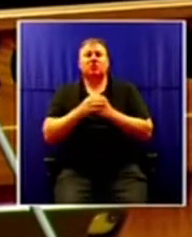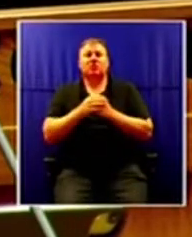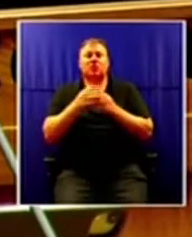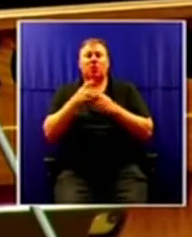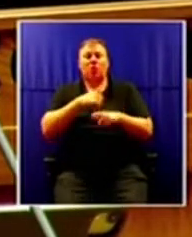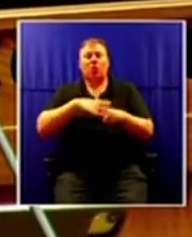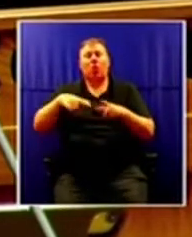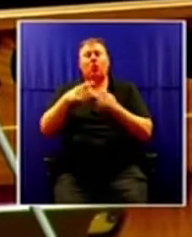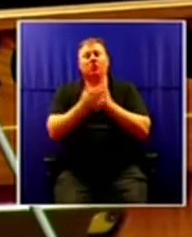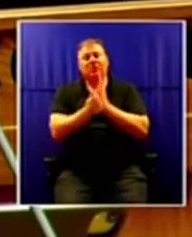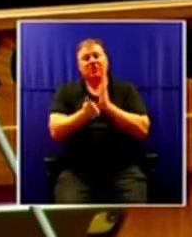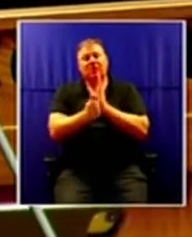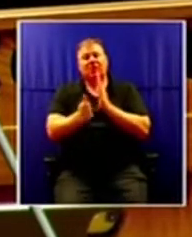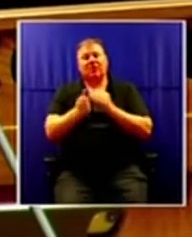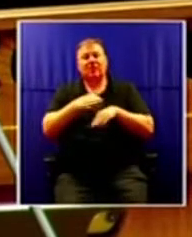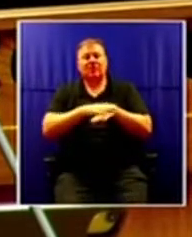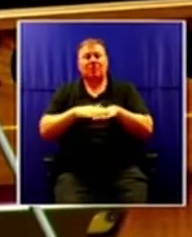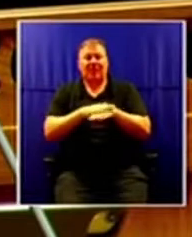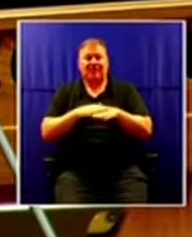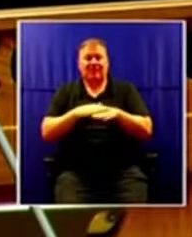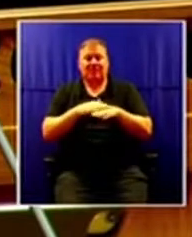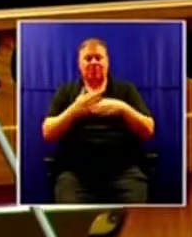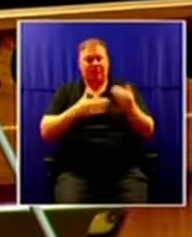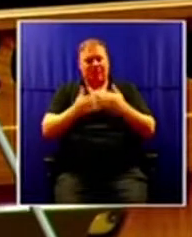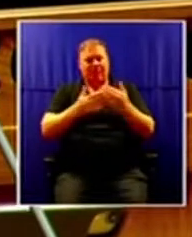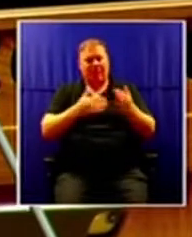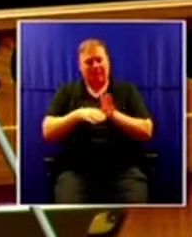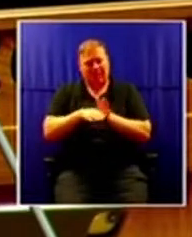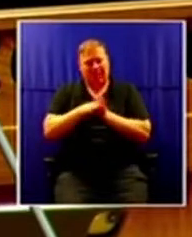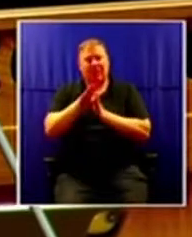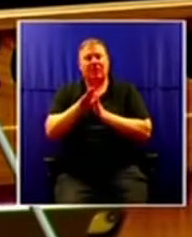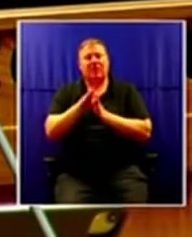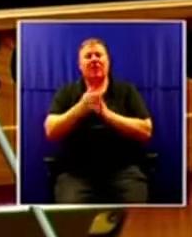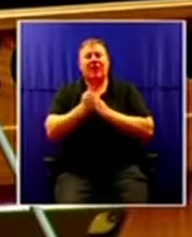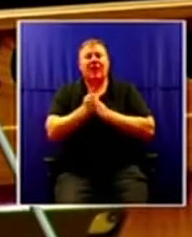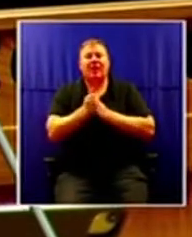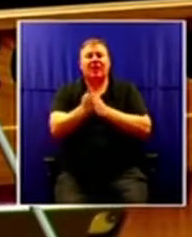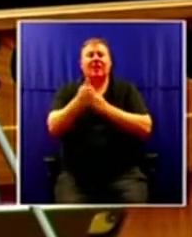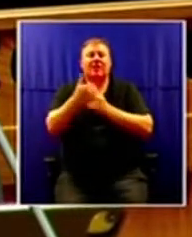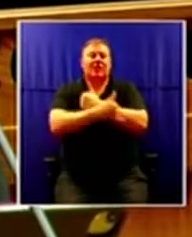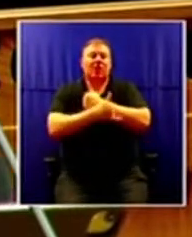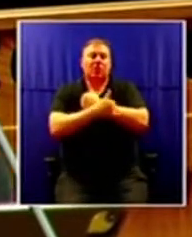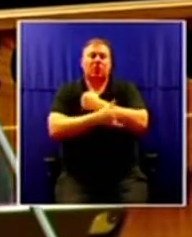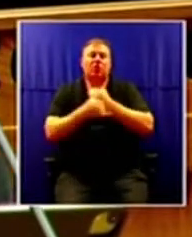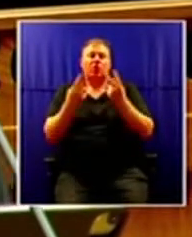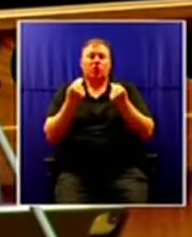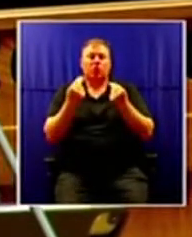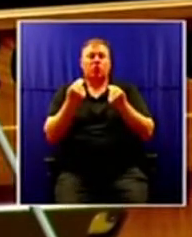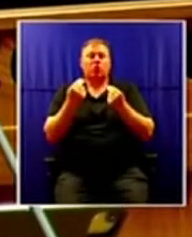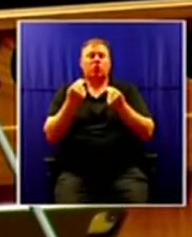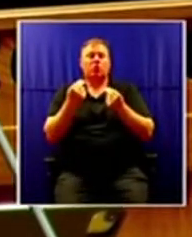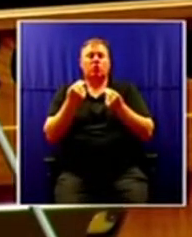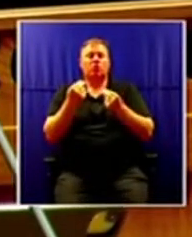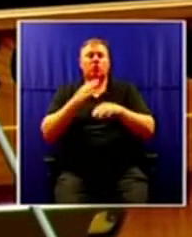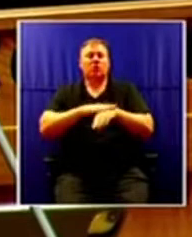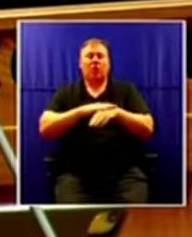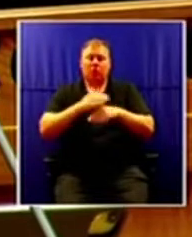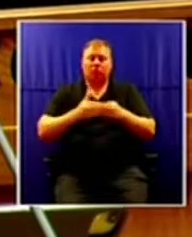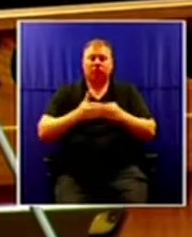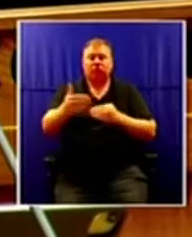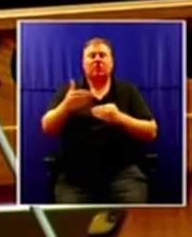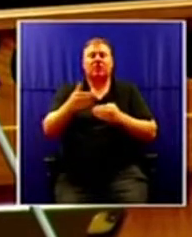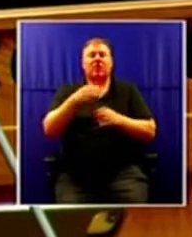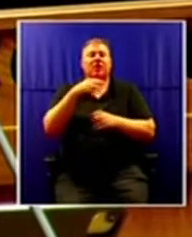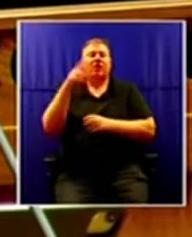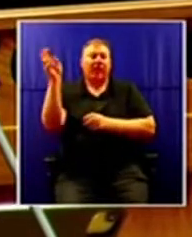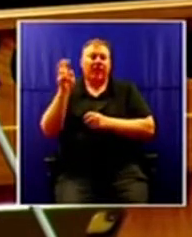skills base and lead the country into a new era of energy generation and demand for its platinum